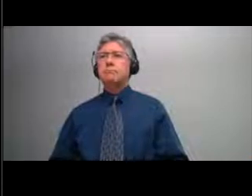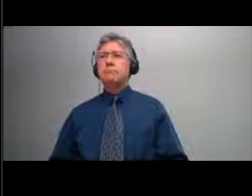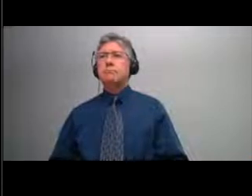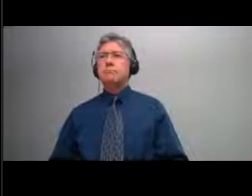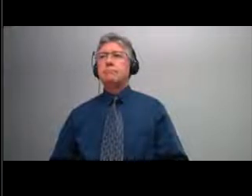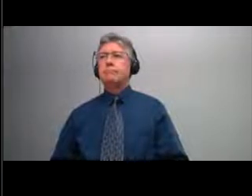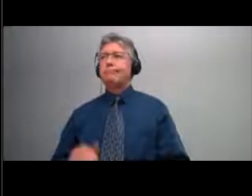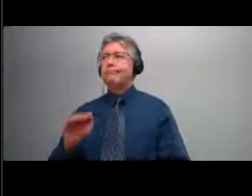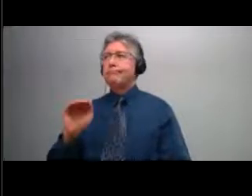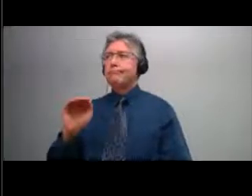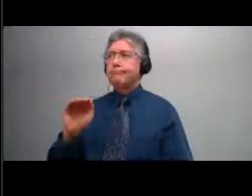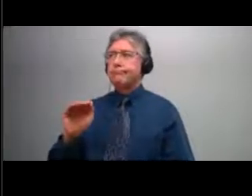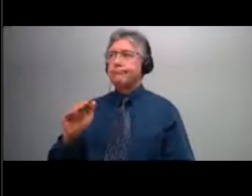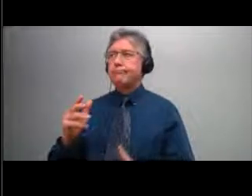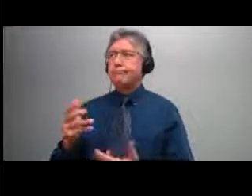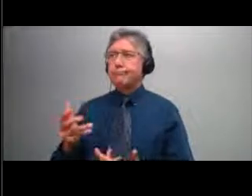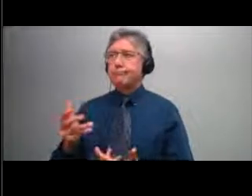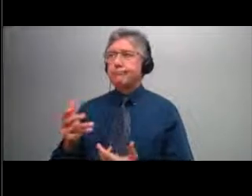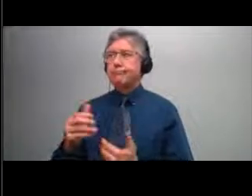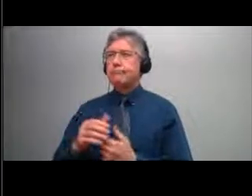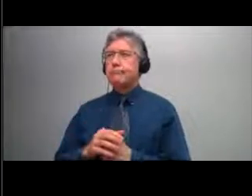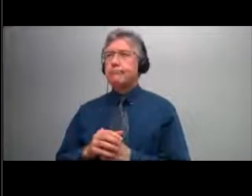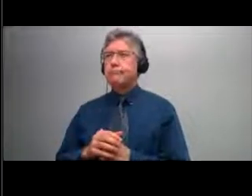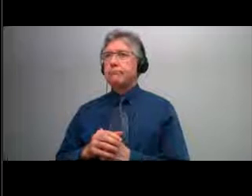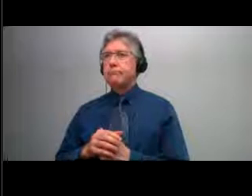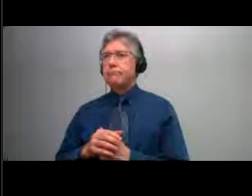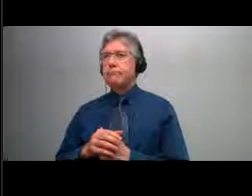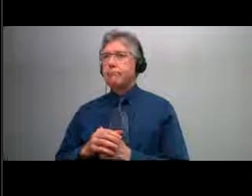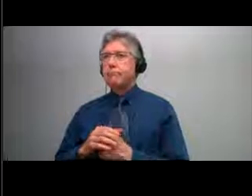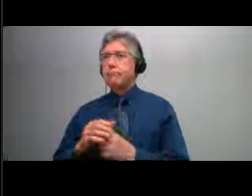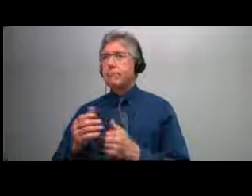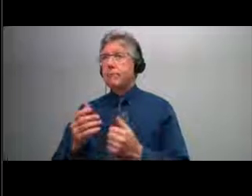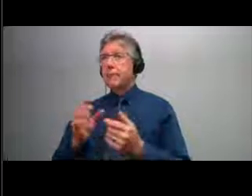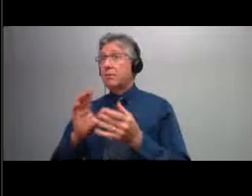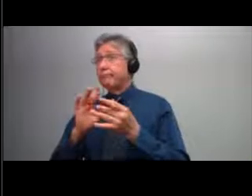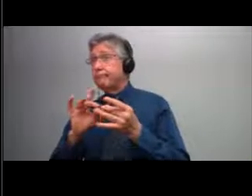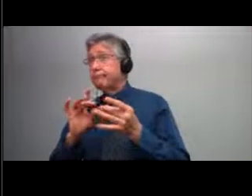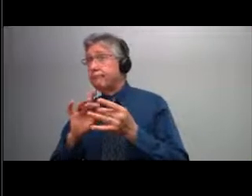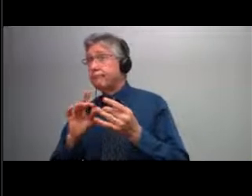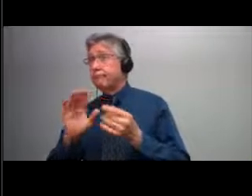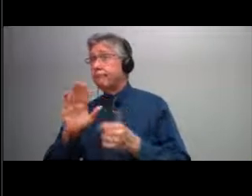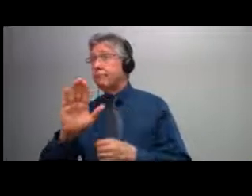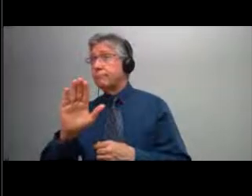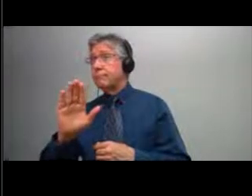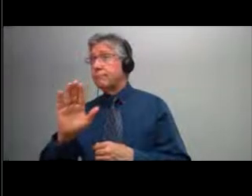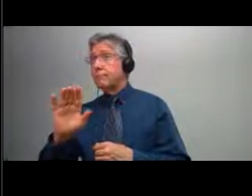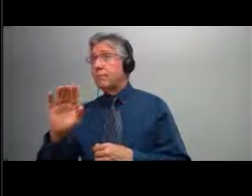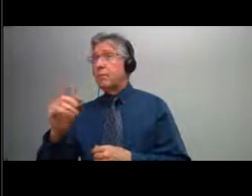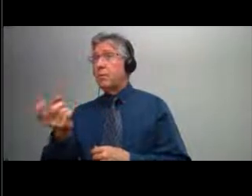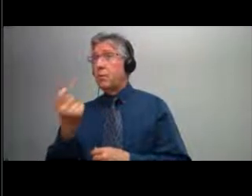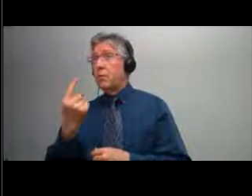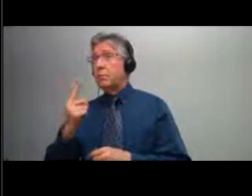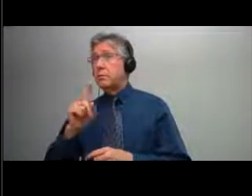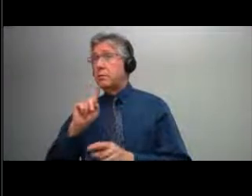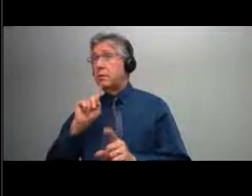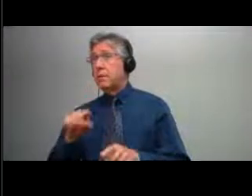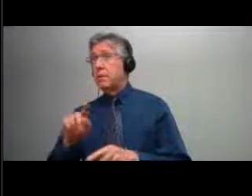Again, we're looking for a verbal question or comment from Dana Kaufman.